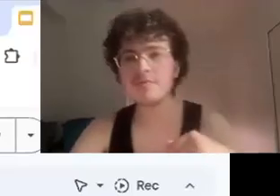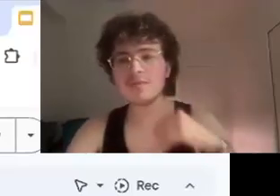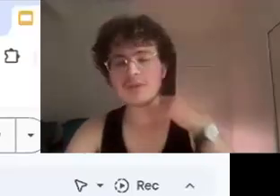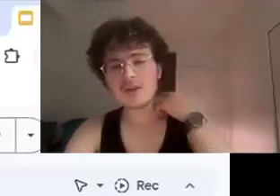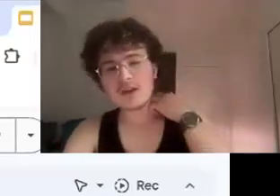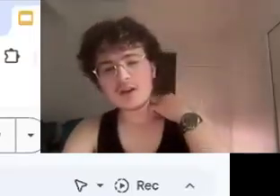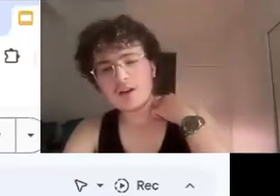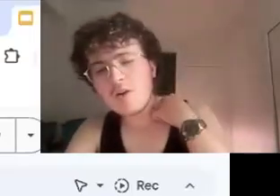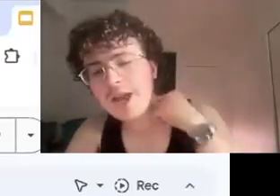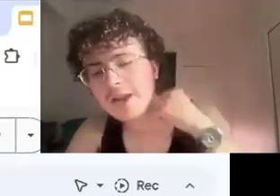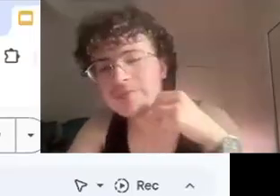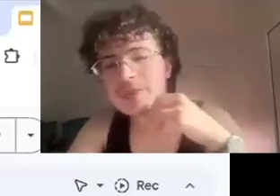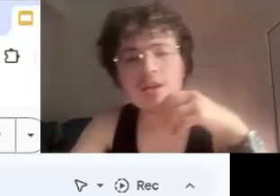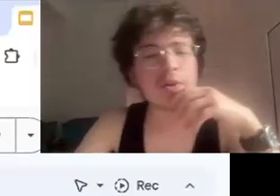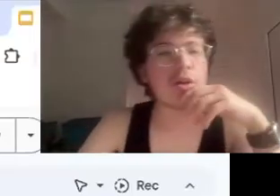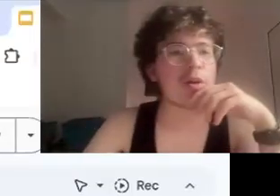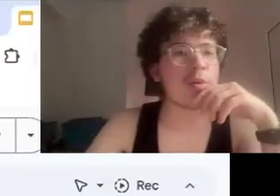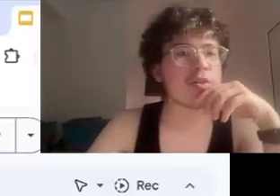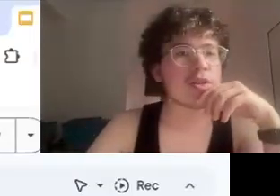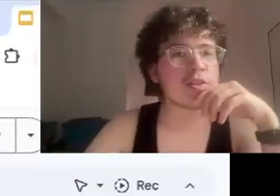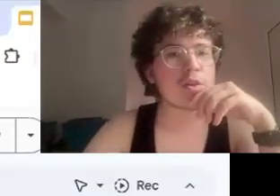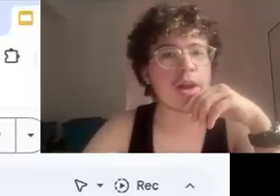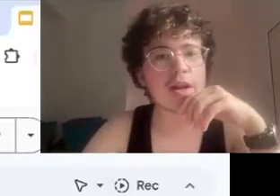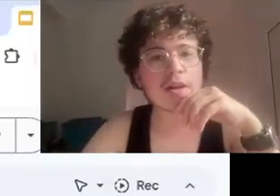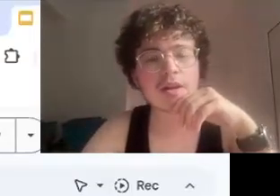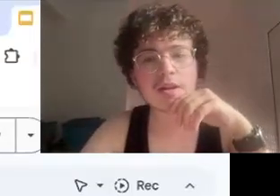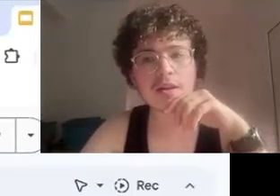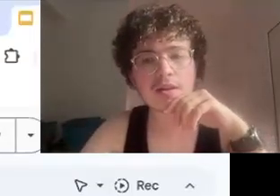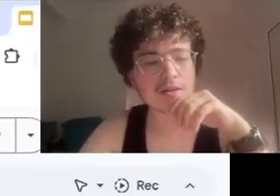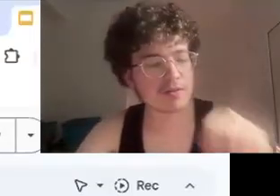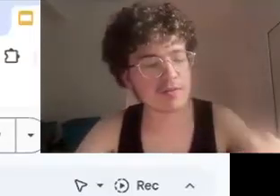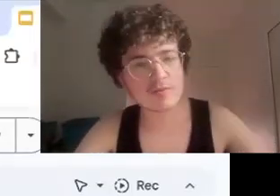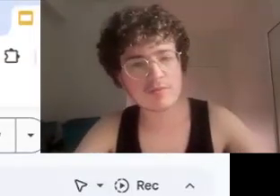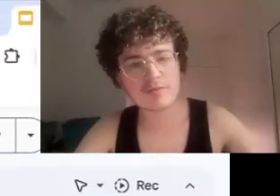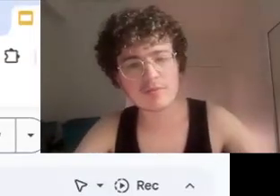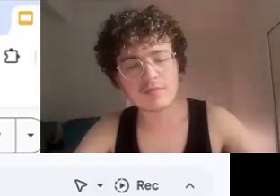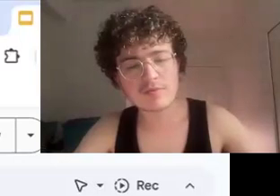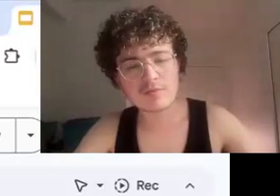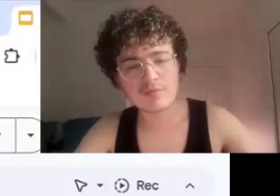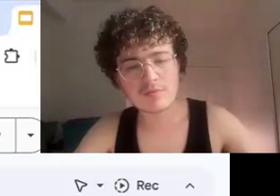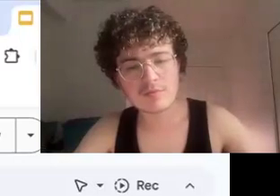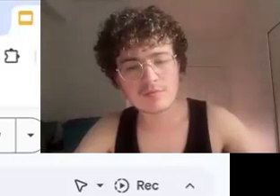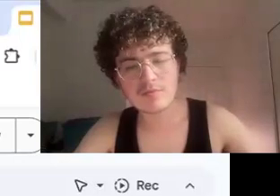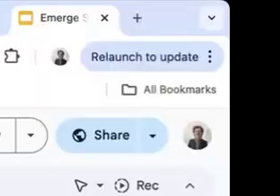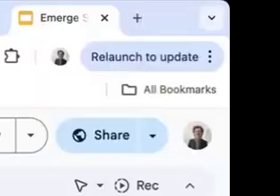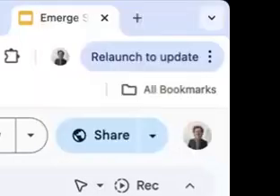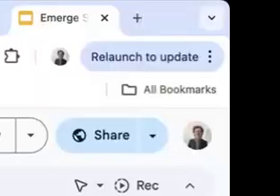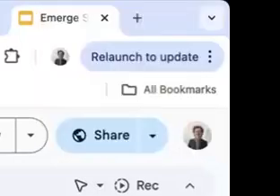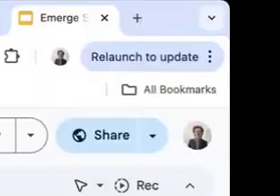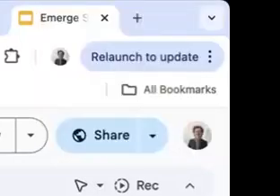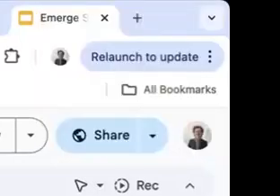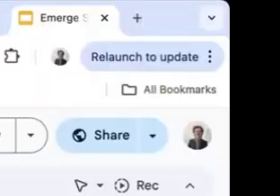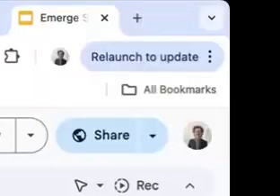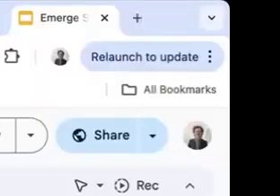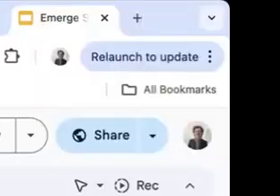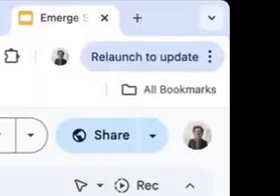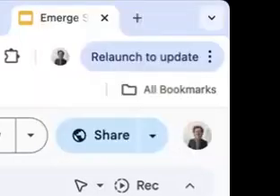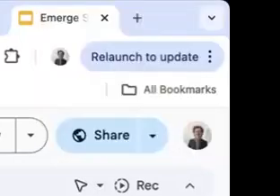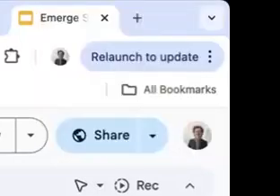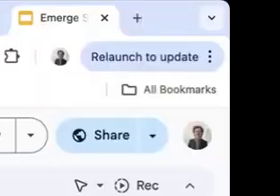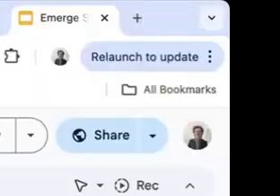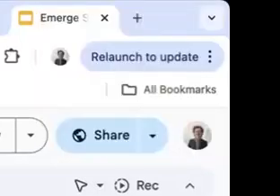to, absolving the state and its institutions of their hands in violence. But what sticks with me most in this